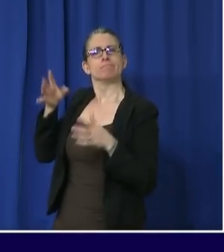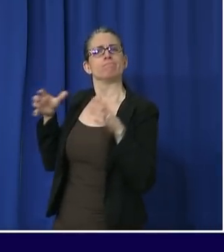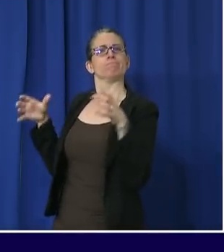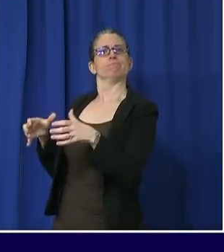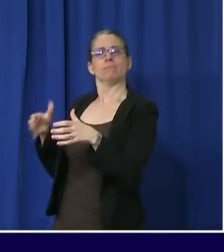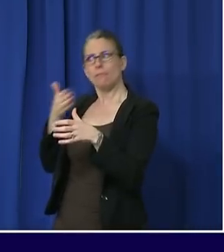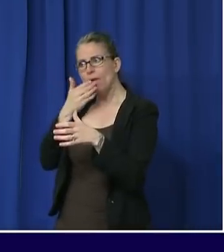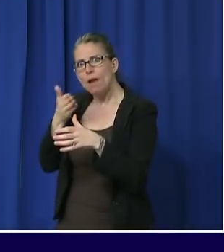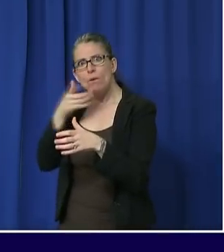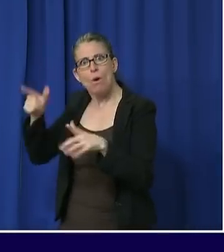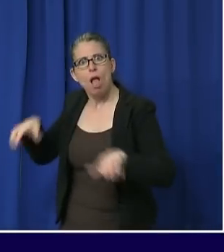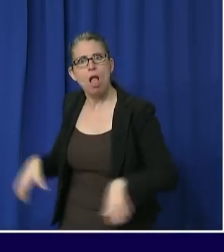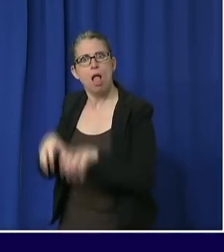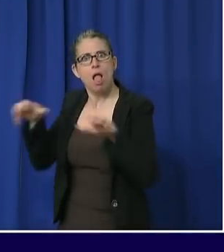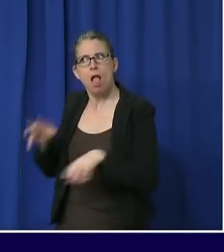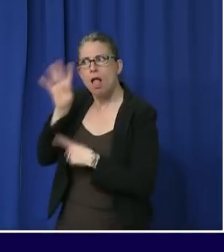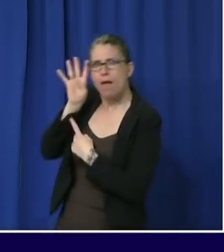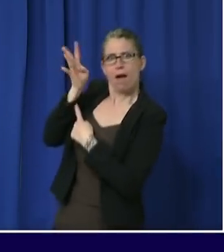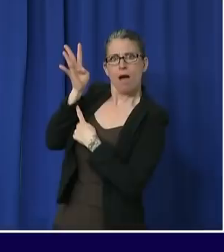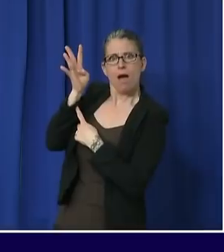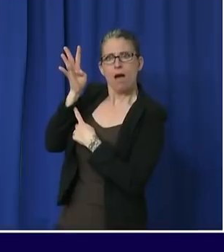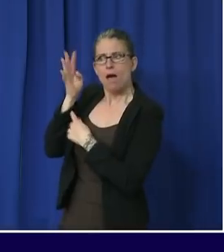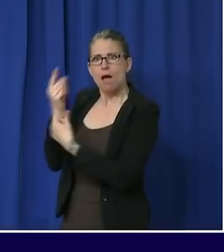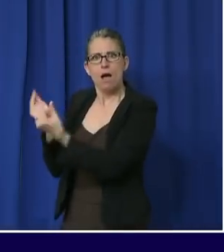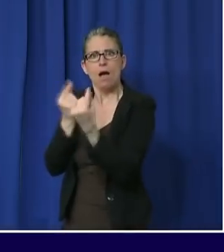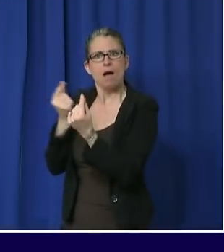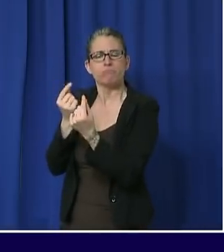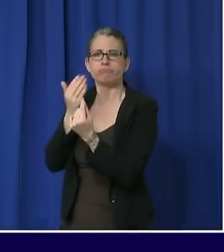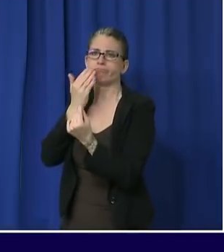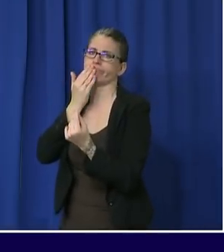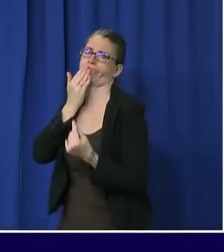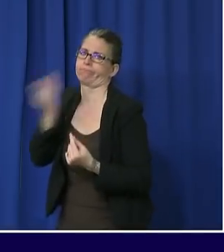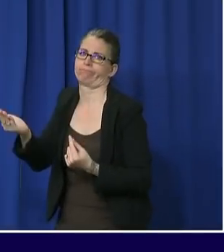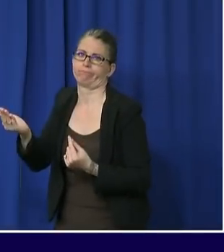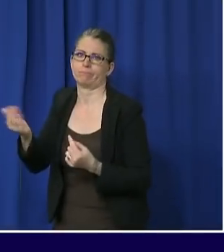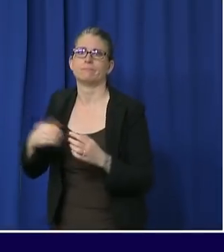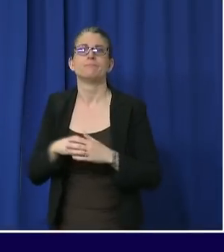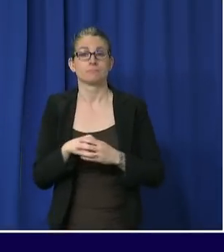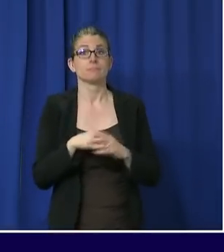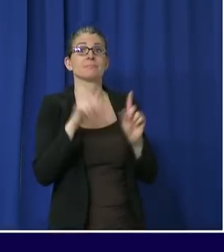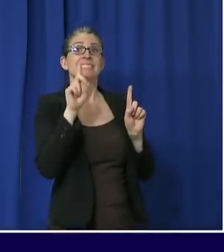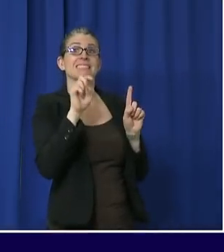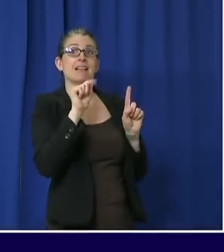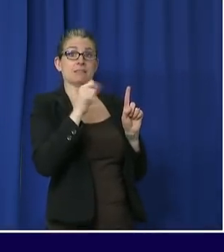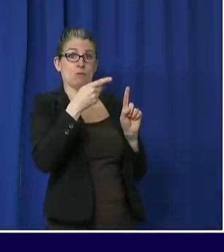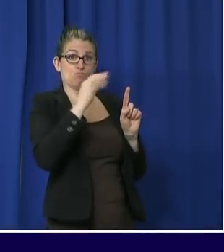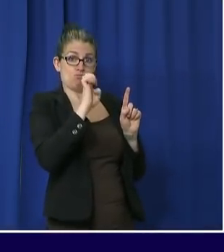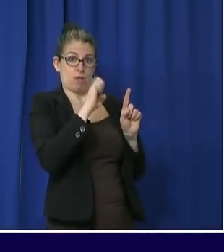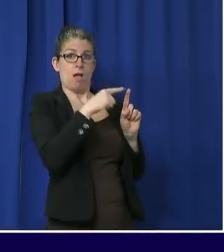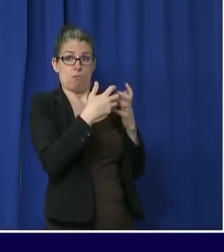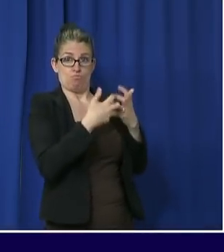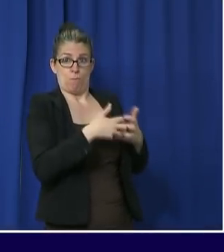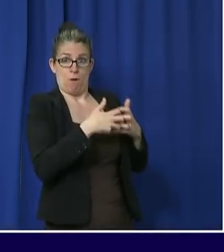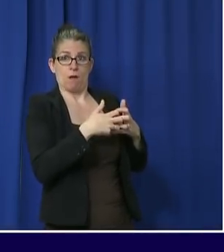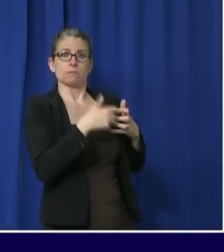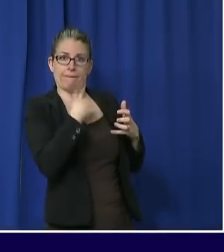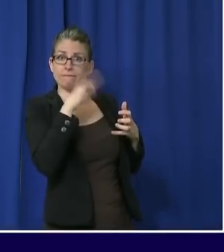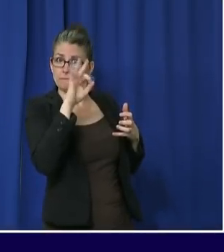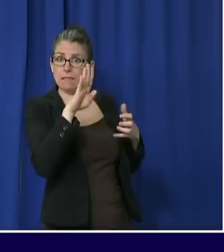everyone to go take a look at the Delta Prime Robotics website. They've got a Facebook page, or you can just go to